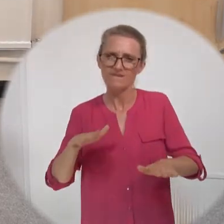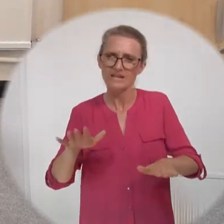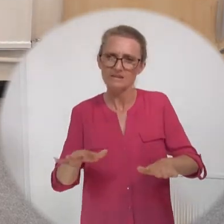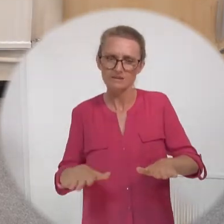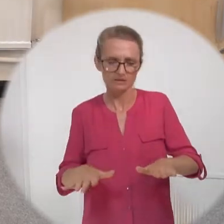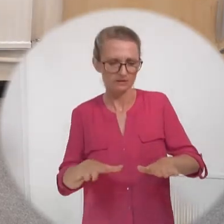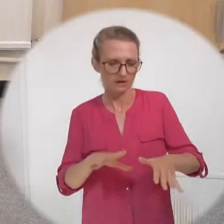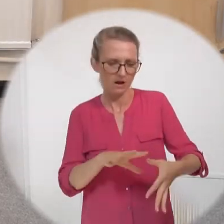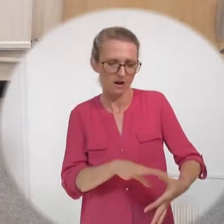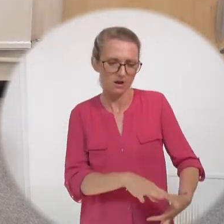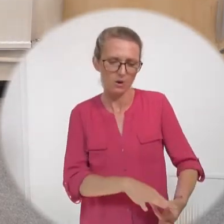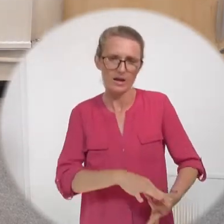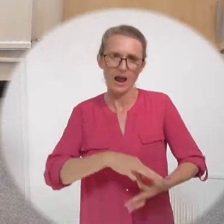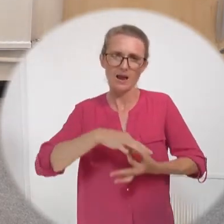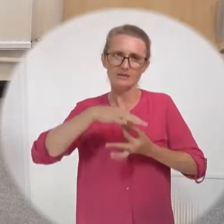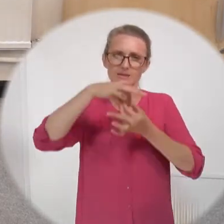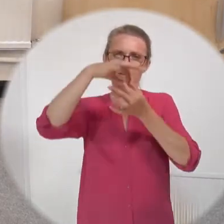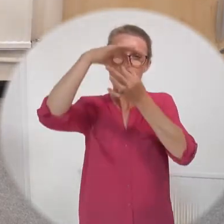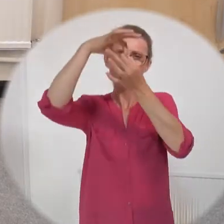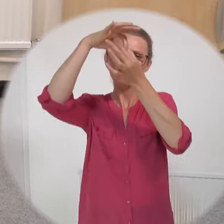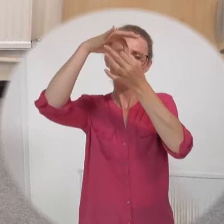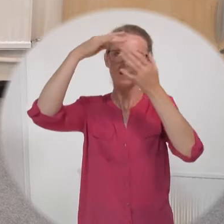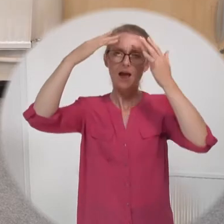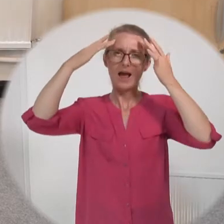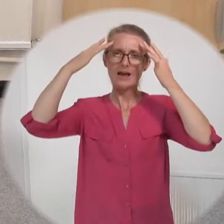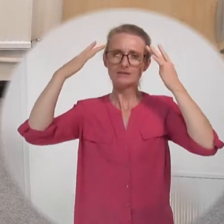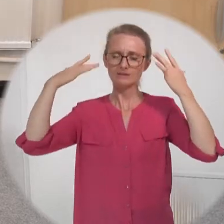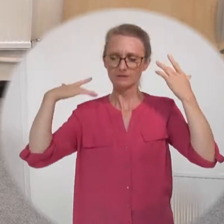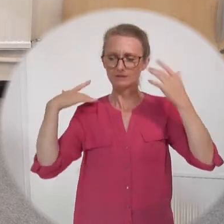the head and down both arms.